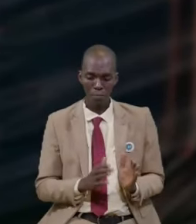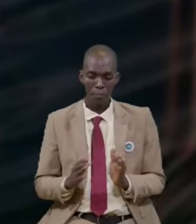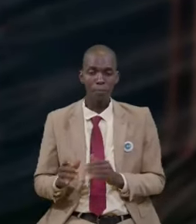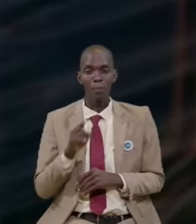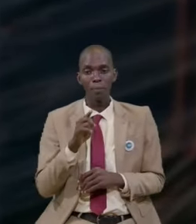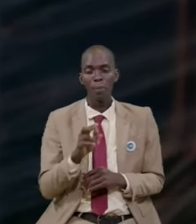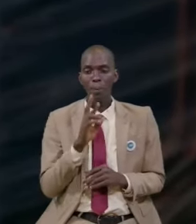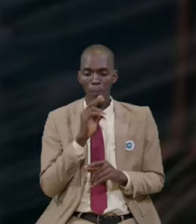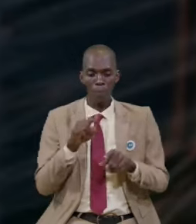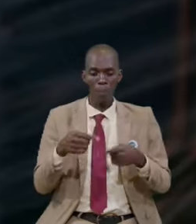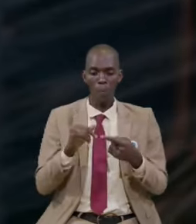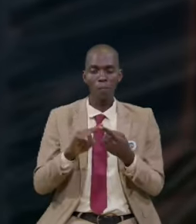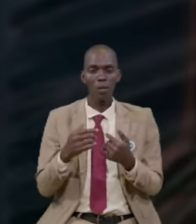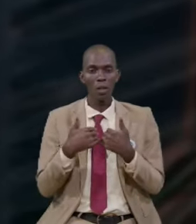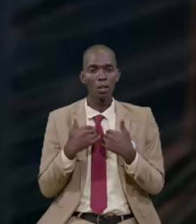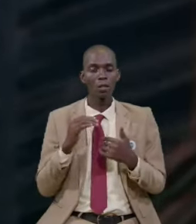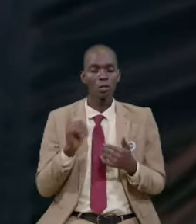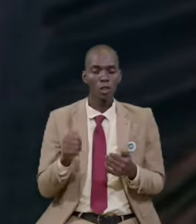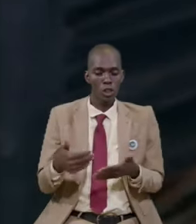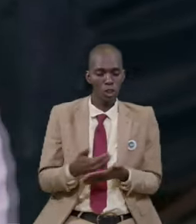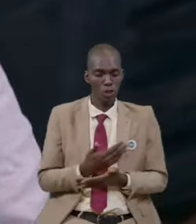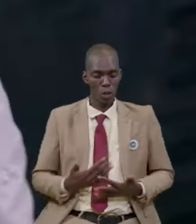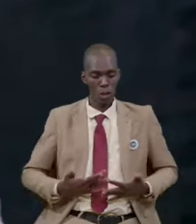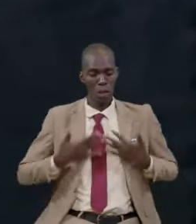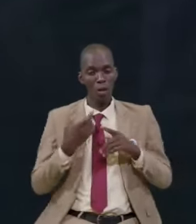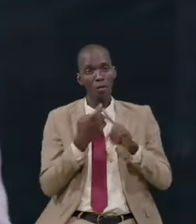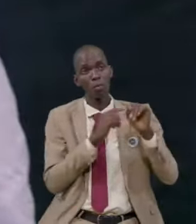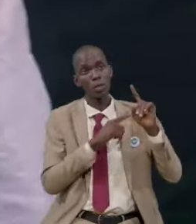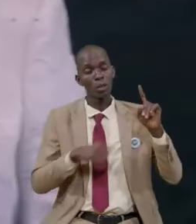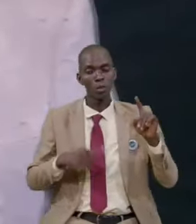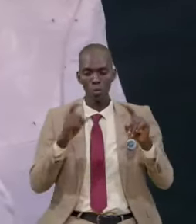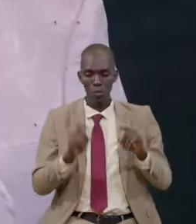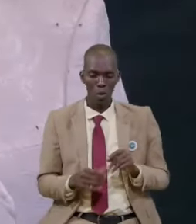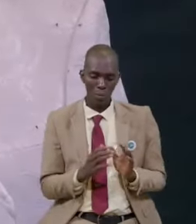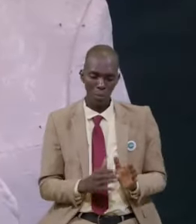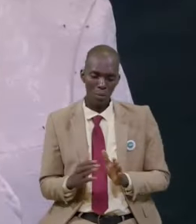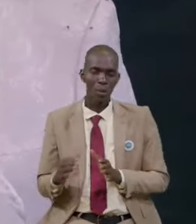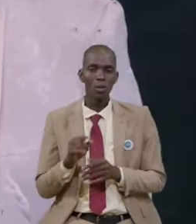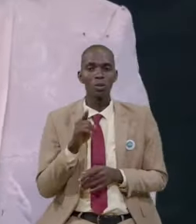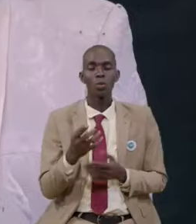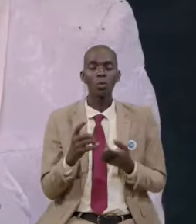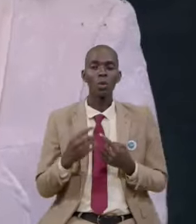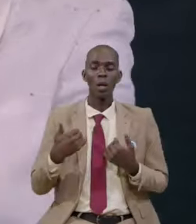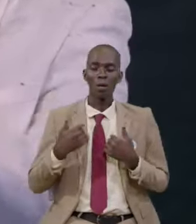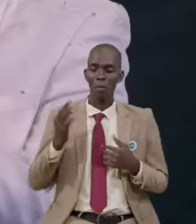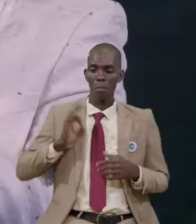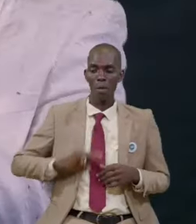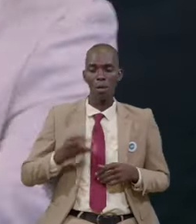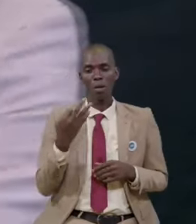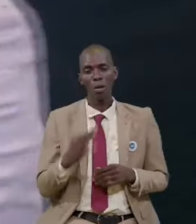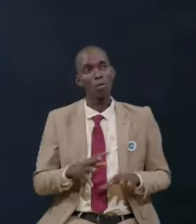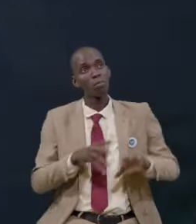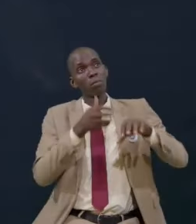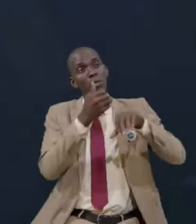new life from the Lord. You need to prepare. You're going to have the benefit of Calvary. What he did for us on